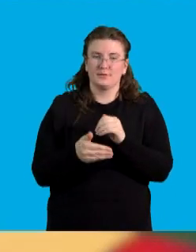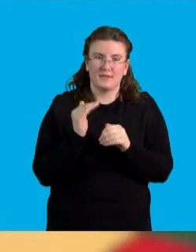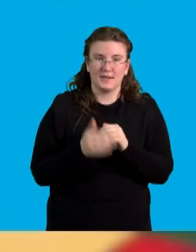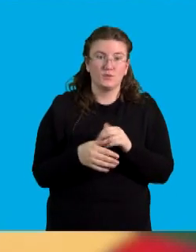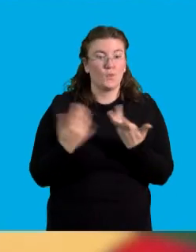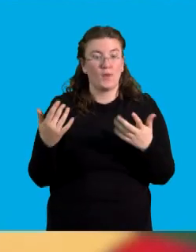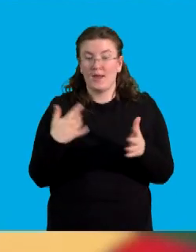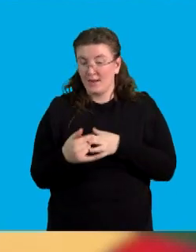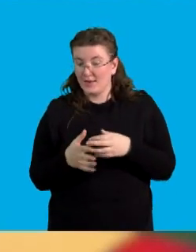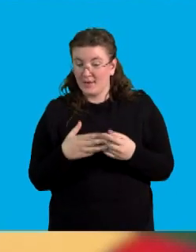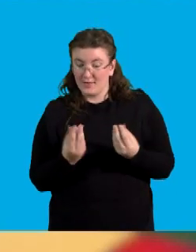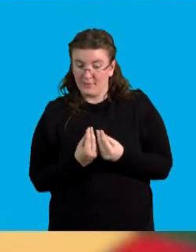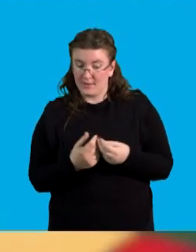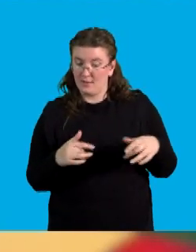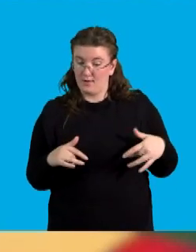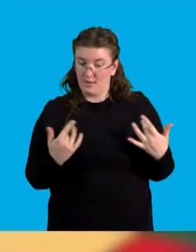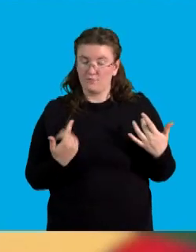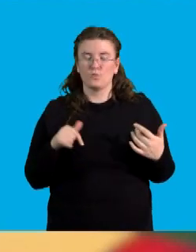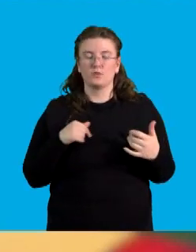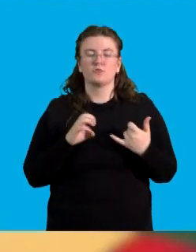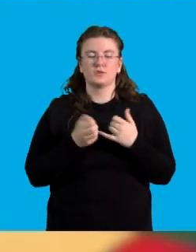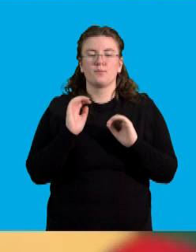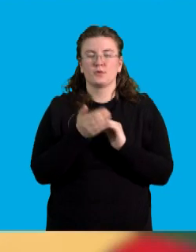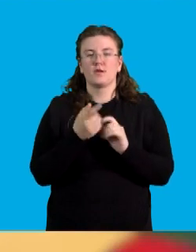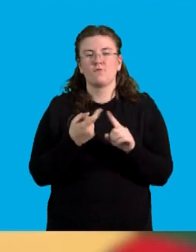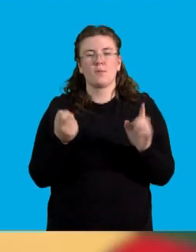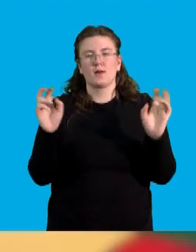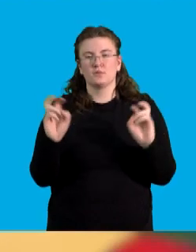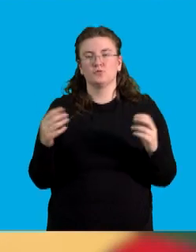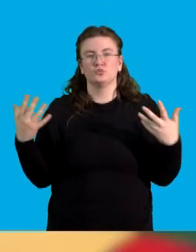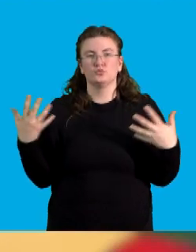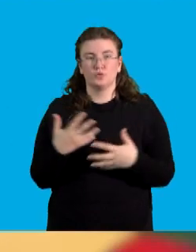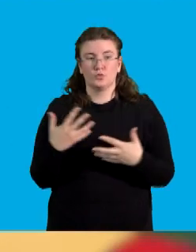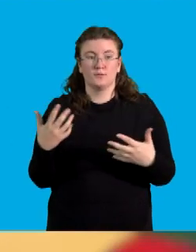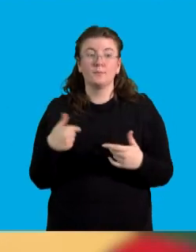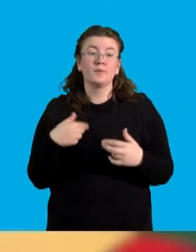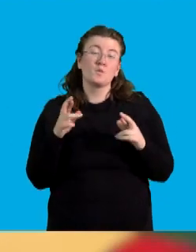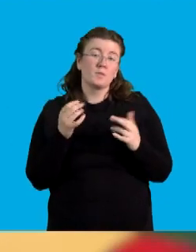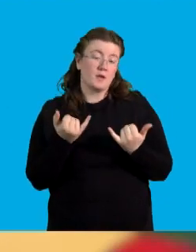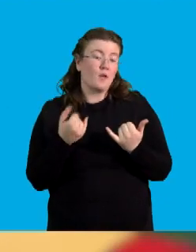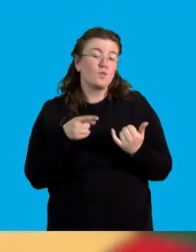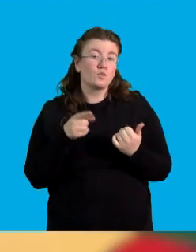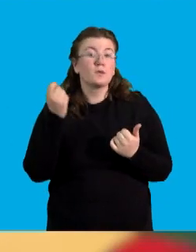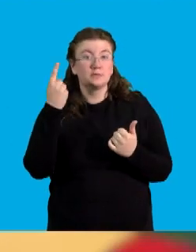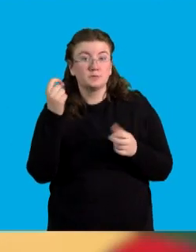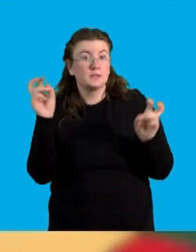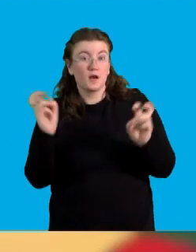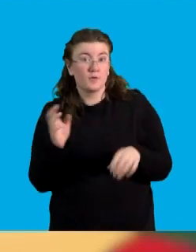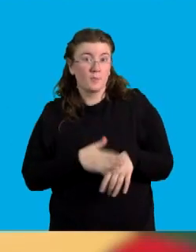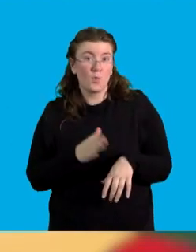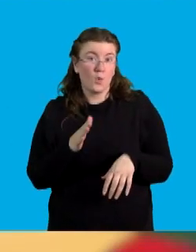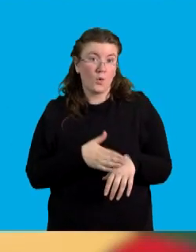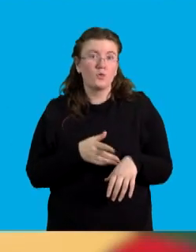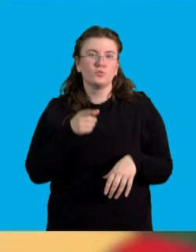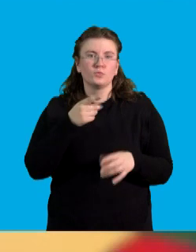organism against injury from an electric shock. So with all of that said, learners, I hope now you know more about